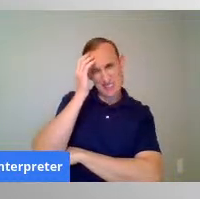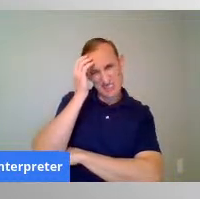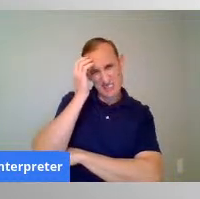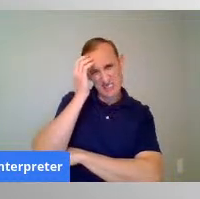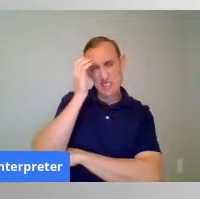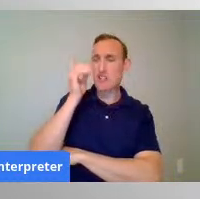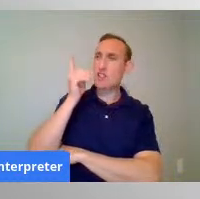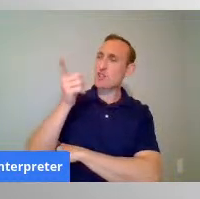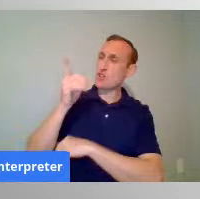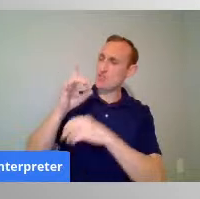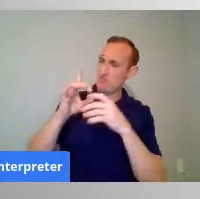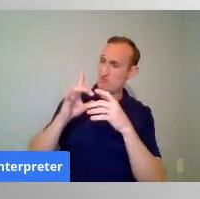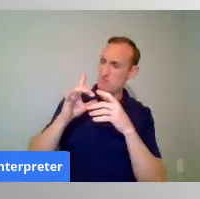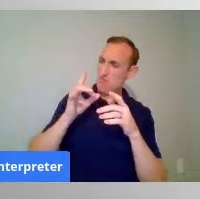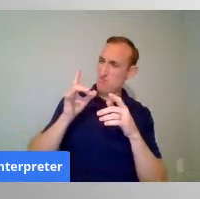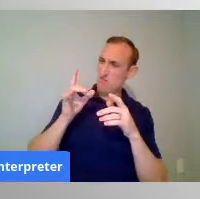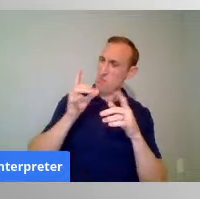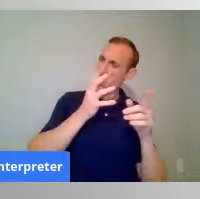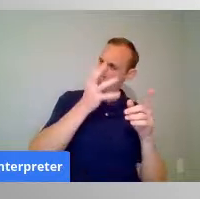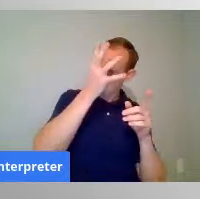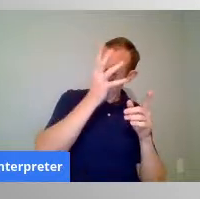parents are saying that